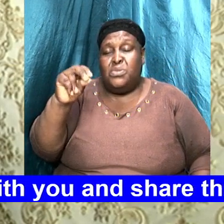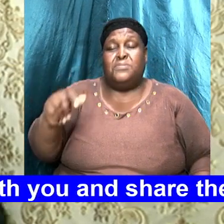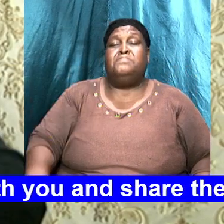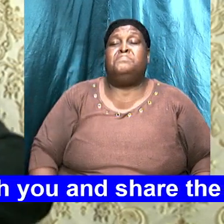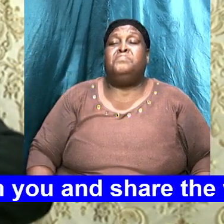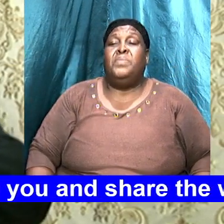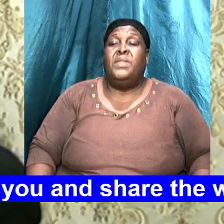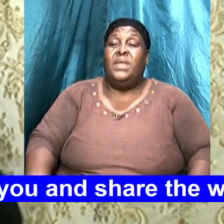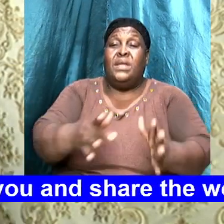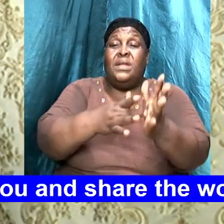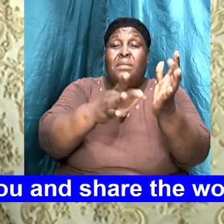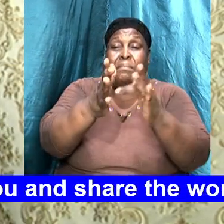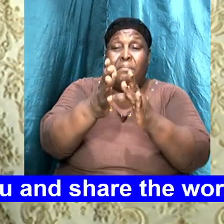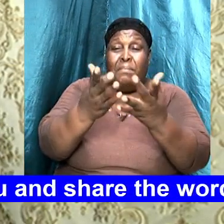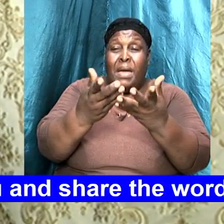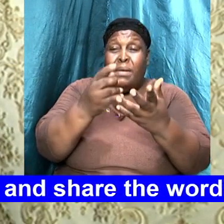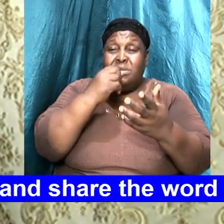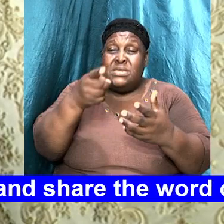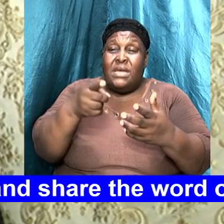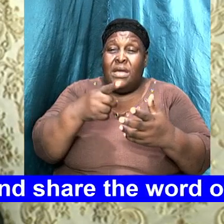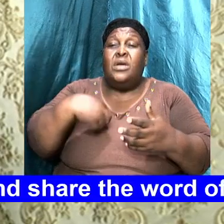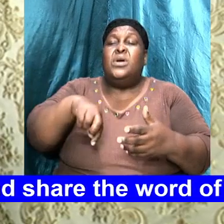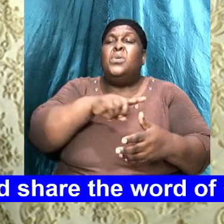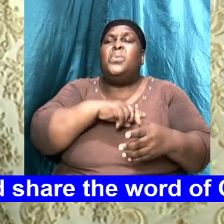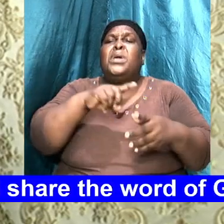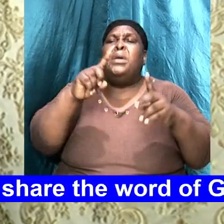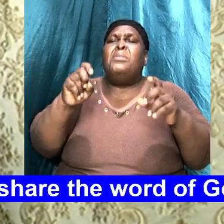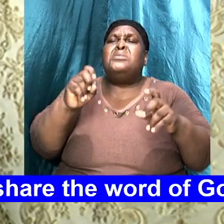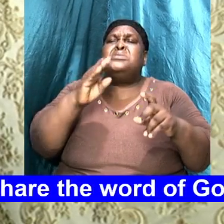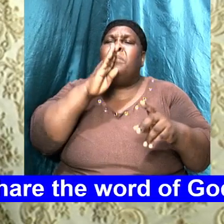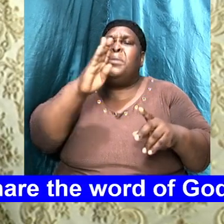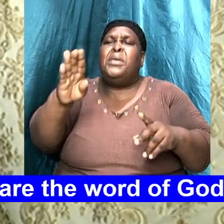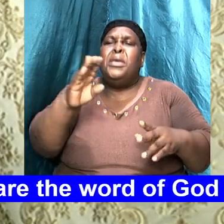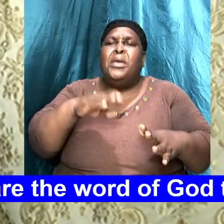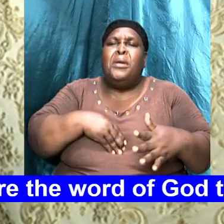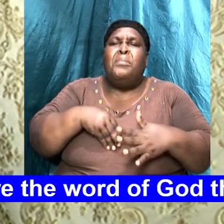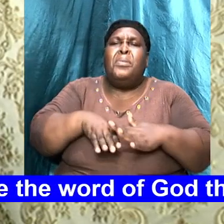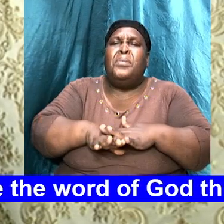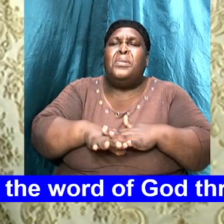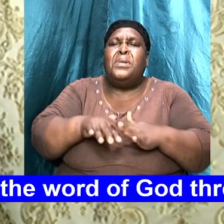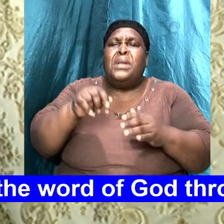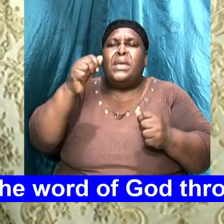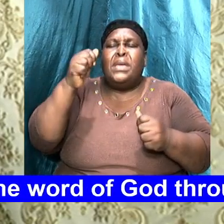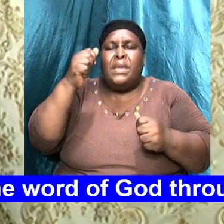The Bible says that we must be born against anyone who is concerned